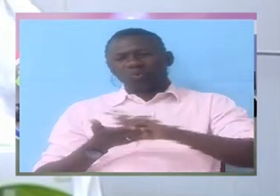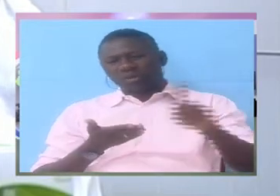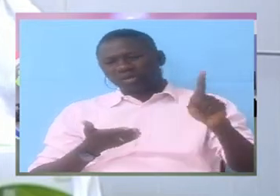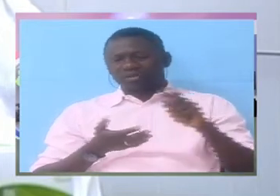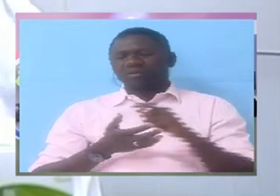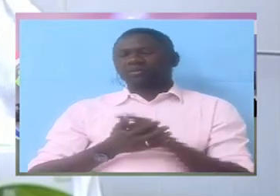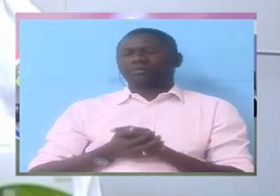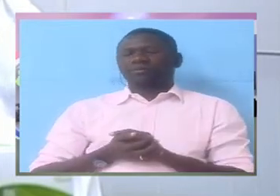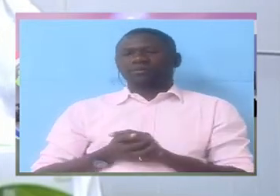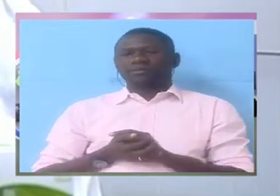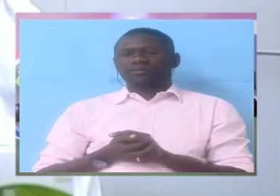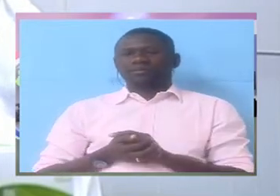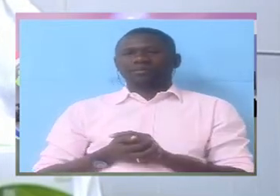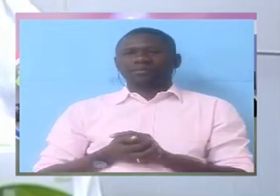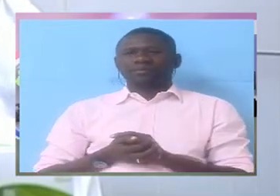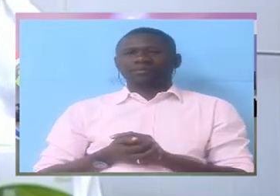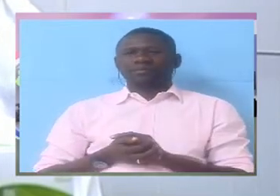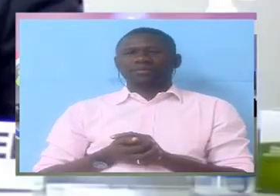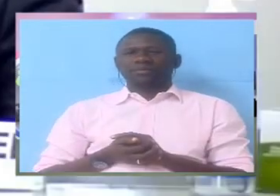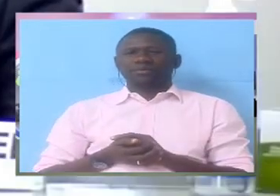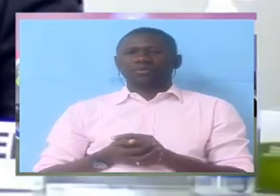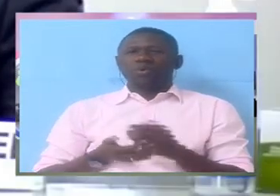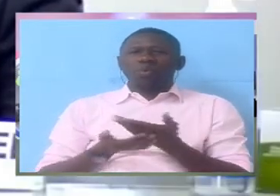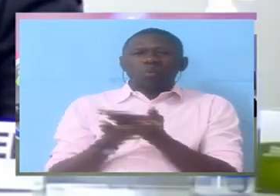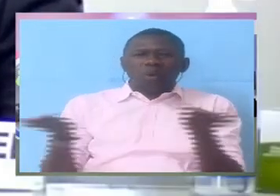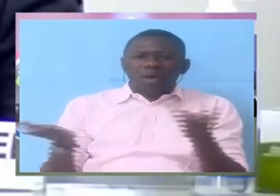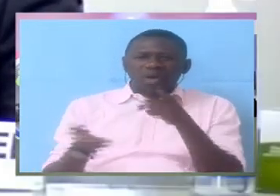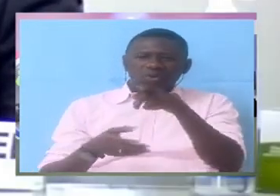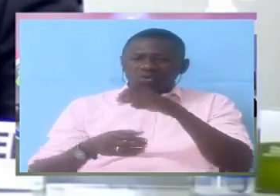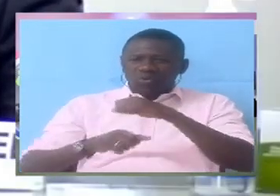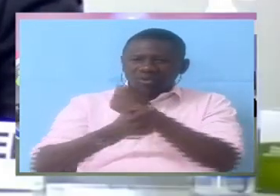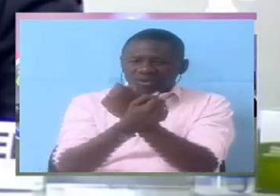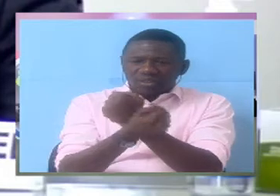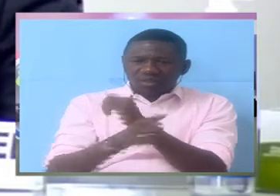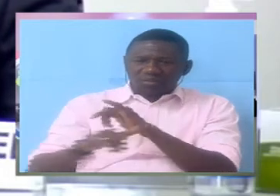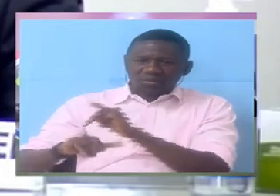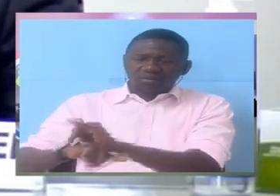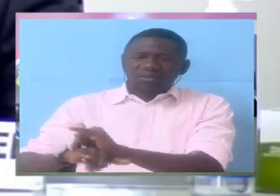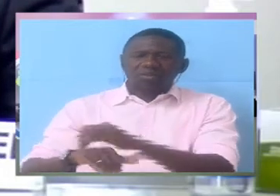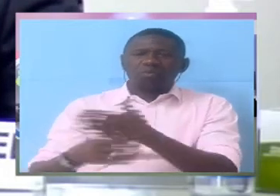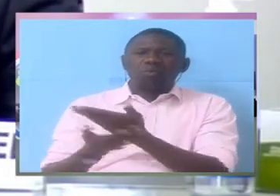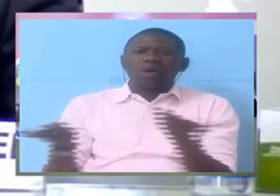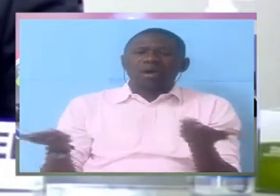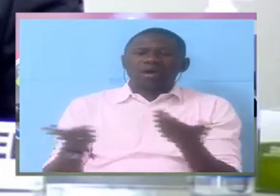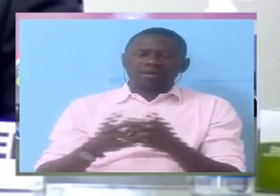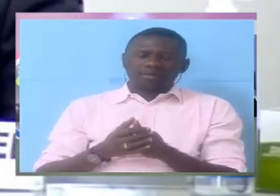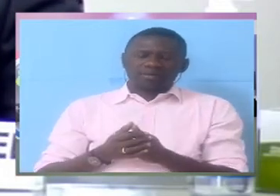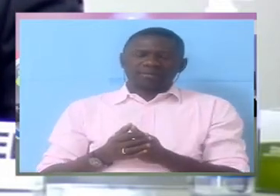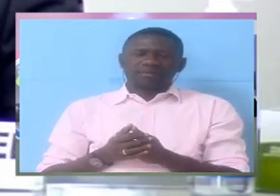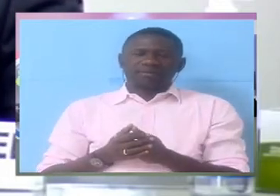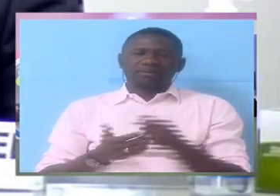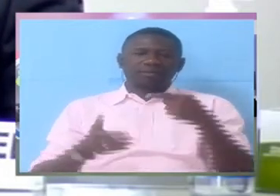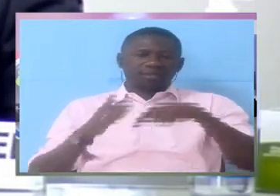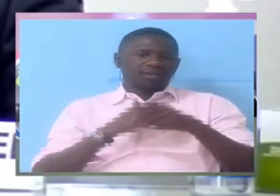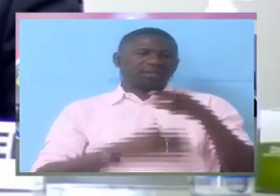ay lokung fonsi lembe odin kirato. Where were you detained? Yes, in Dimindola. The NIA there. NIA.